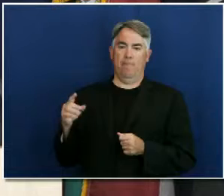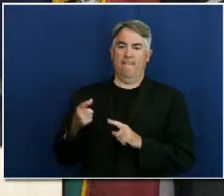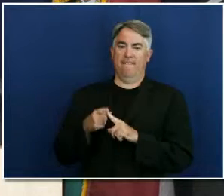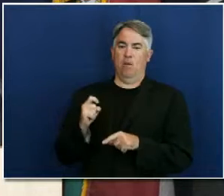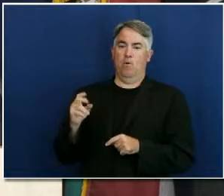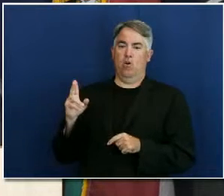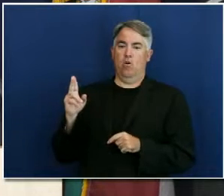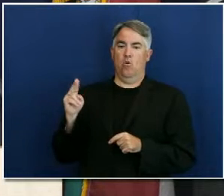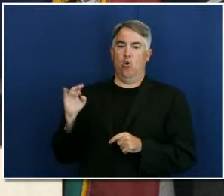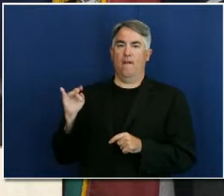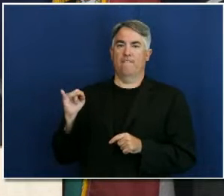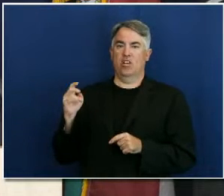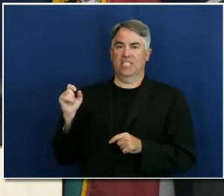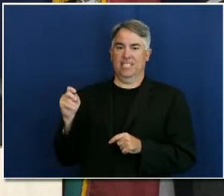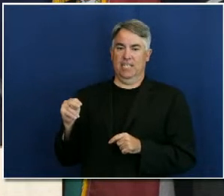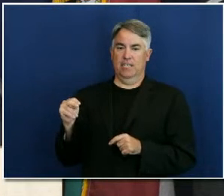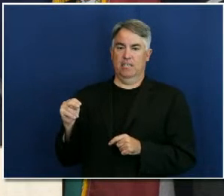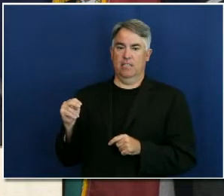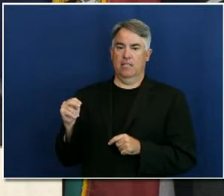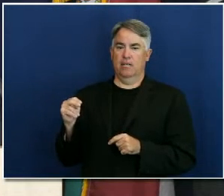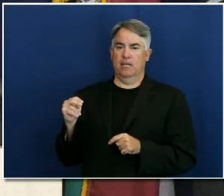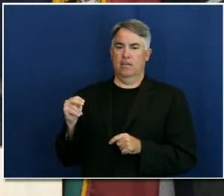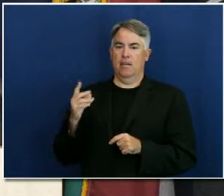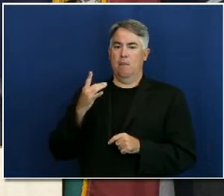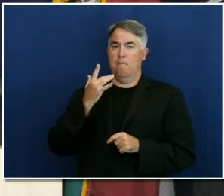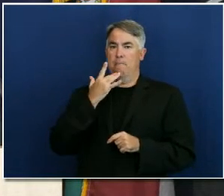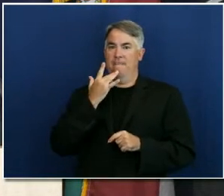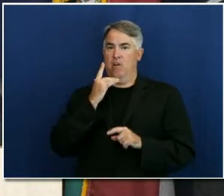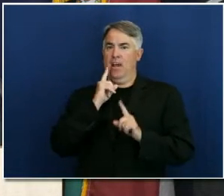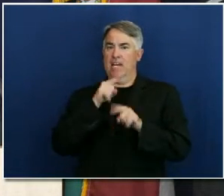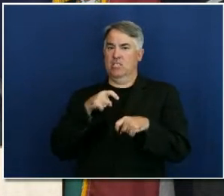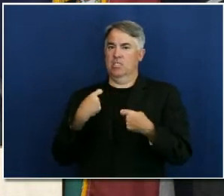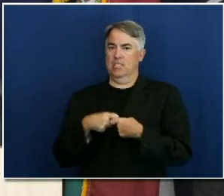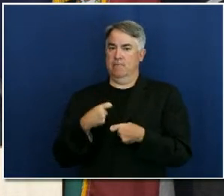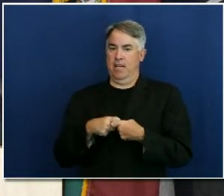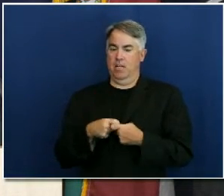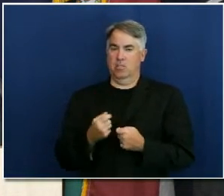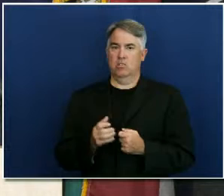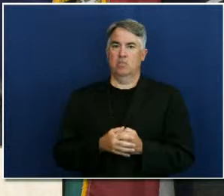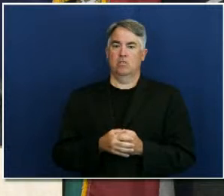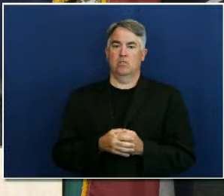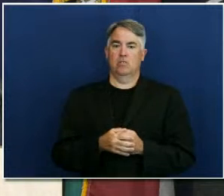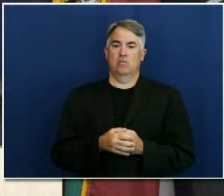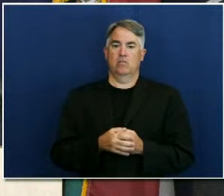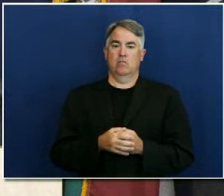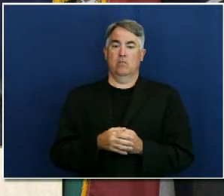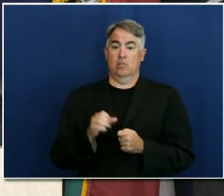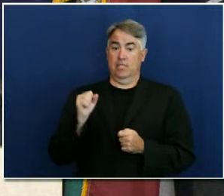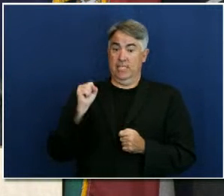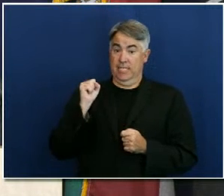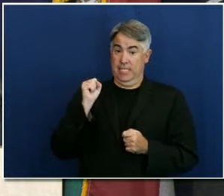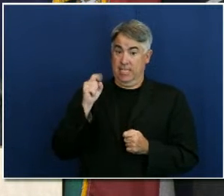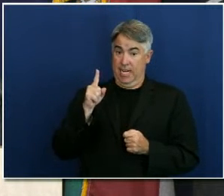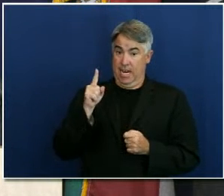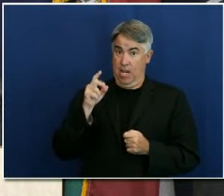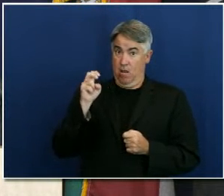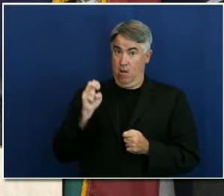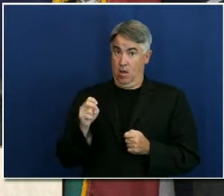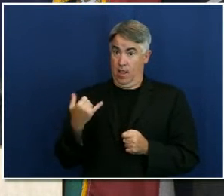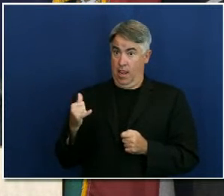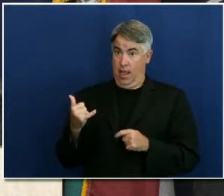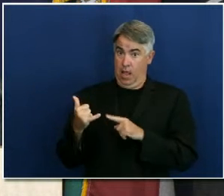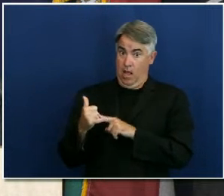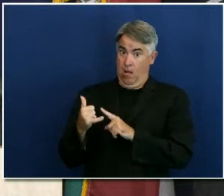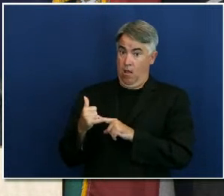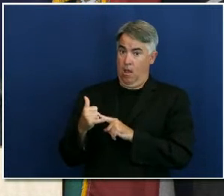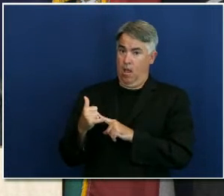in Spanish. His first question is, what are the chances we would see if San Diego changes to yellow tier? And also, what are the changes for